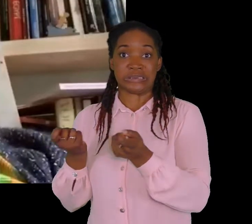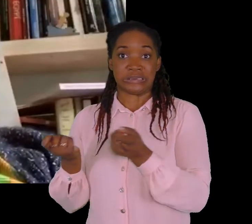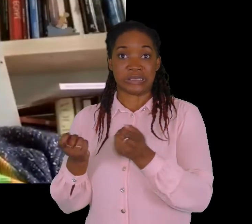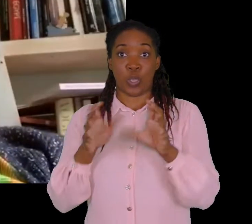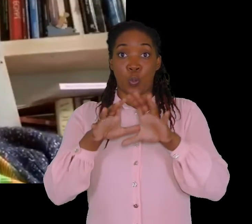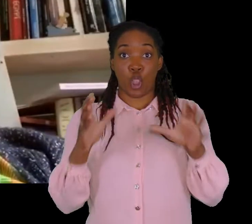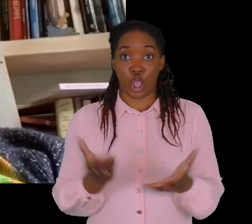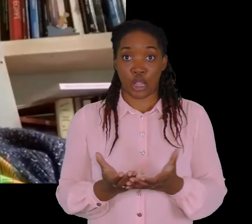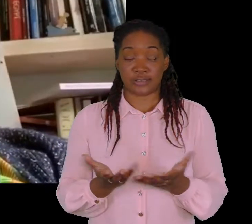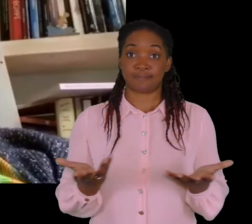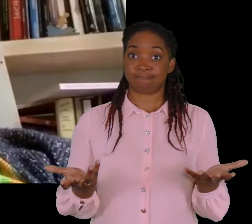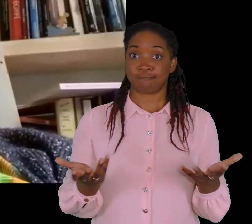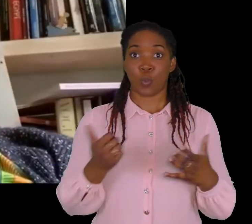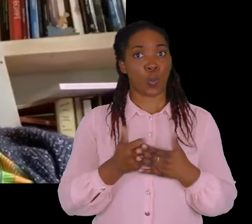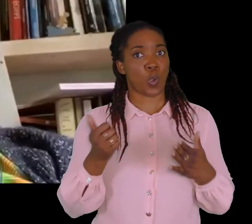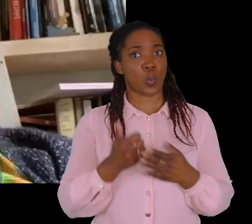to look at